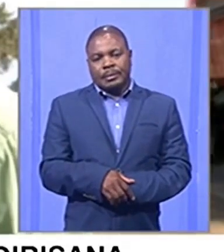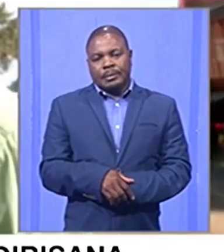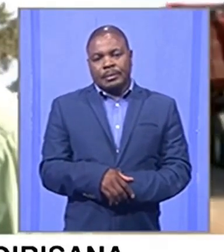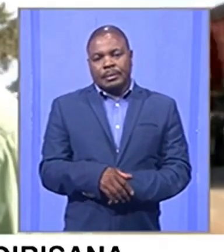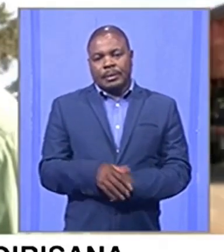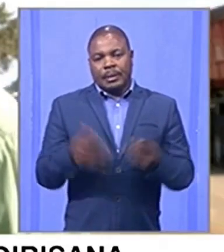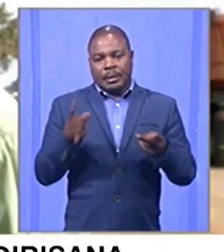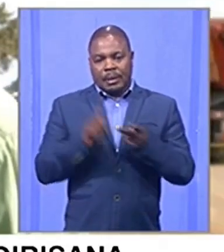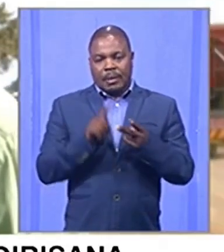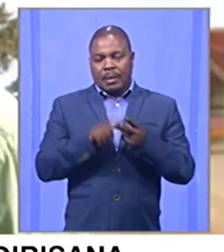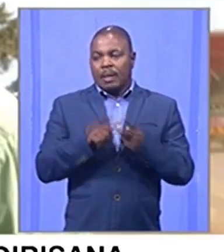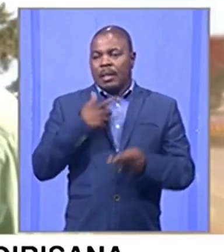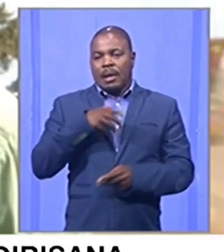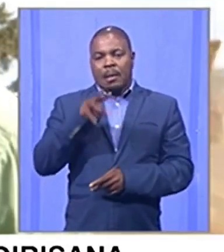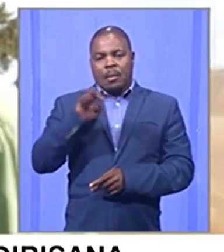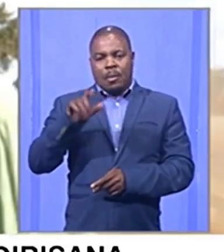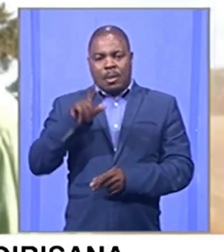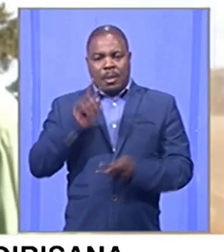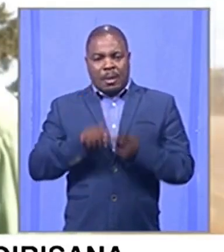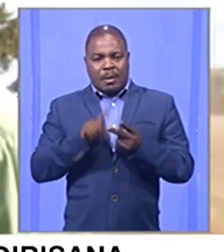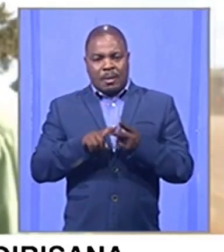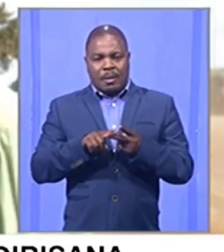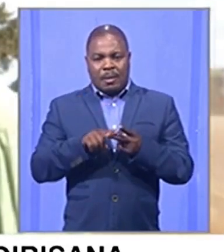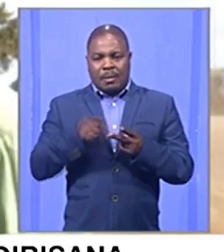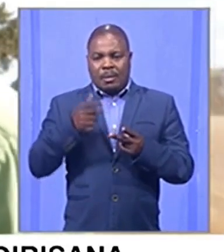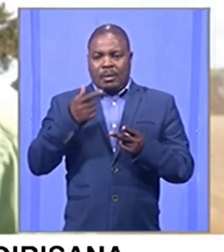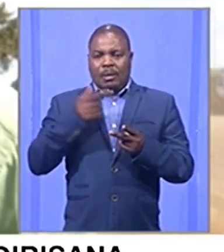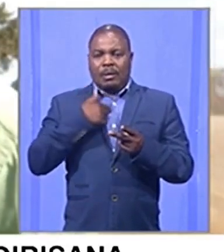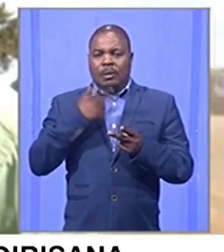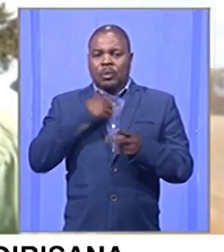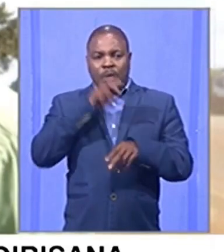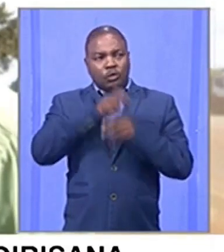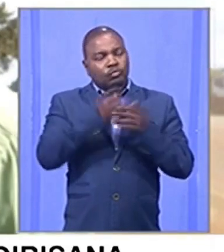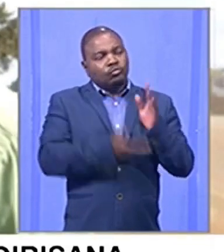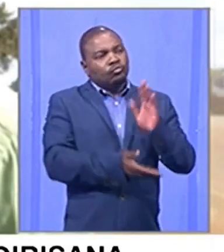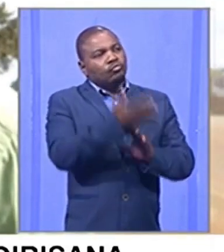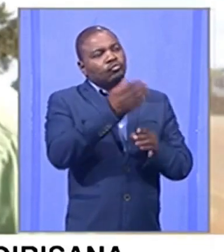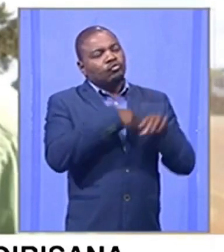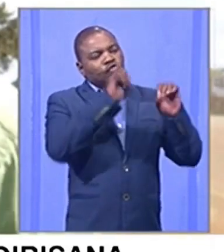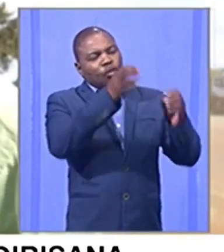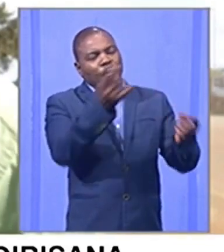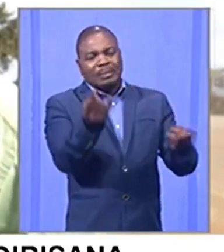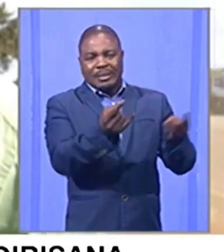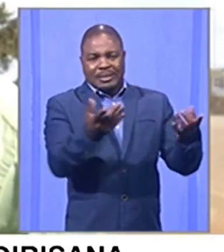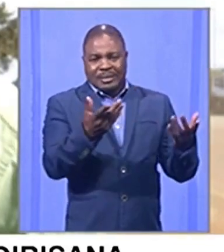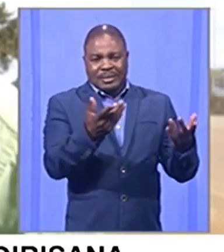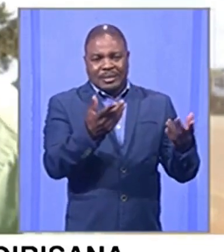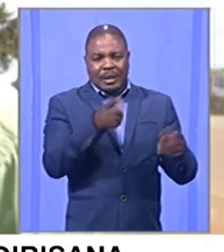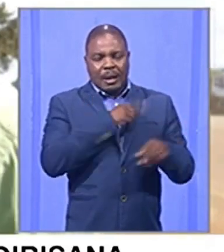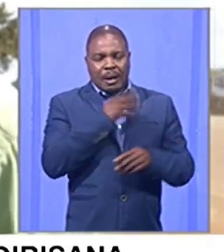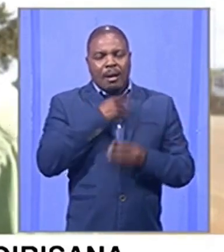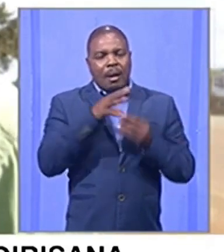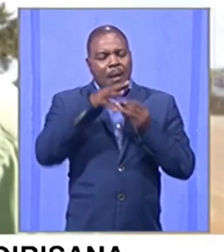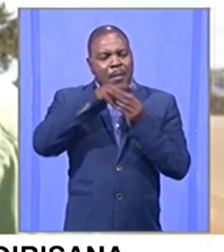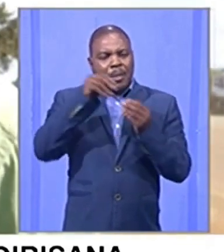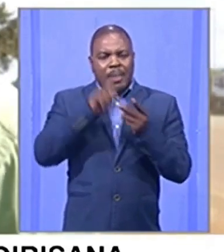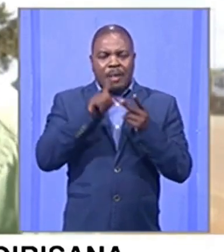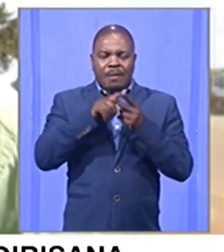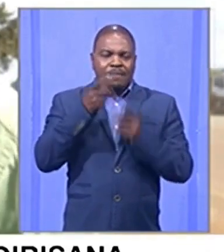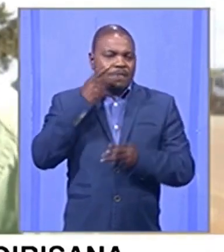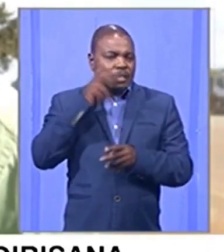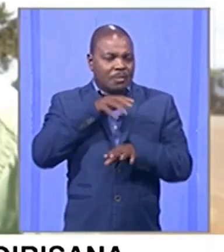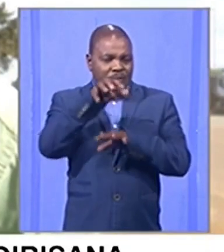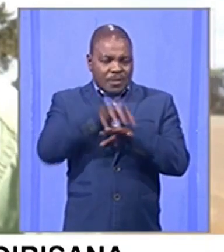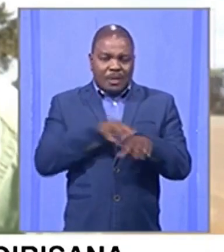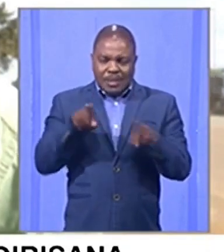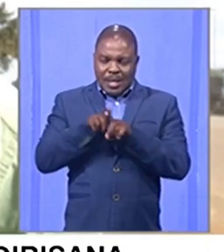to mill the cane and the fresh produce to the markets to be sold. Not only the mangoes, but also the vegetable farmers are on the